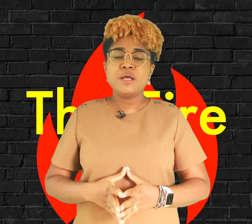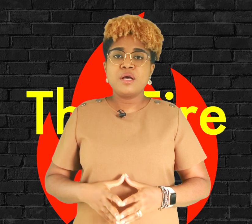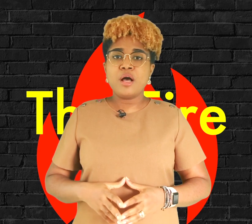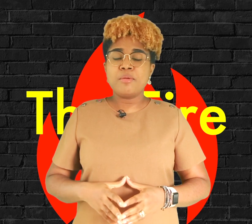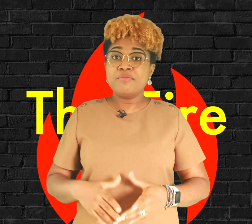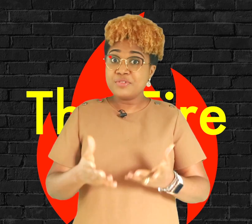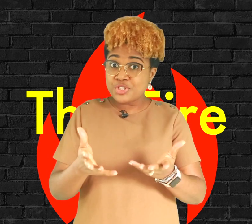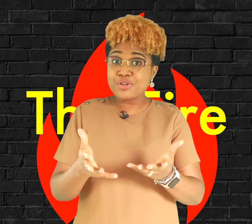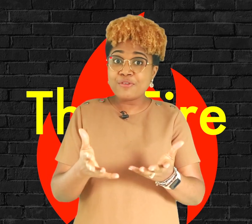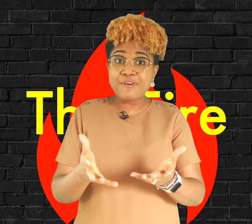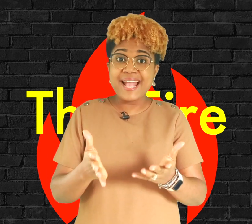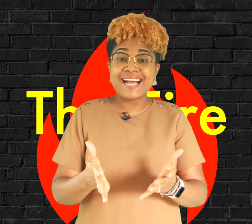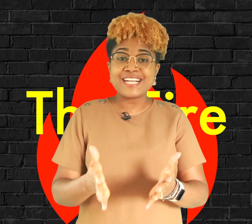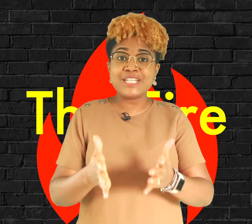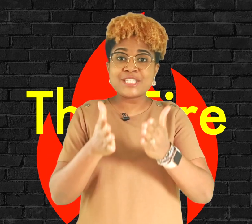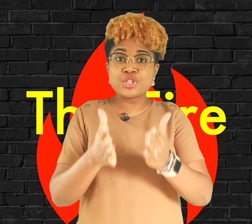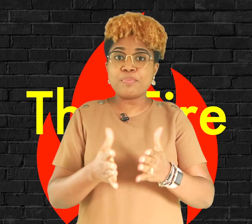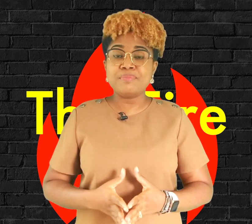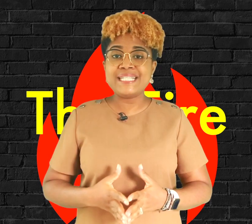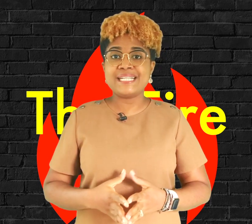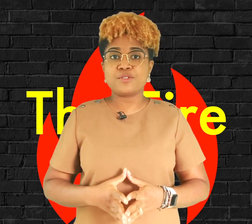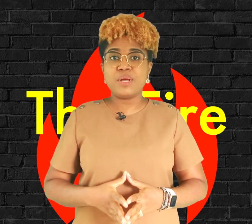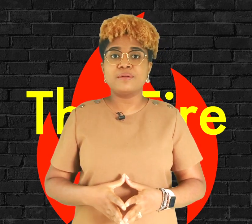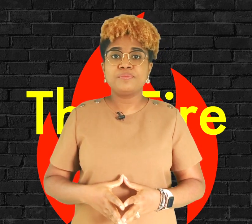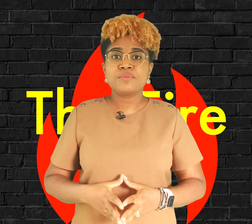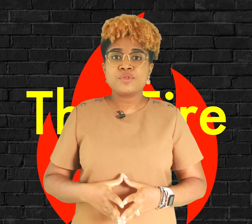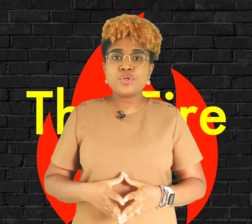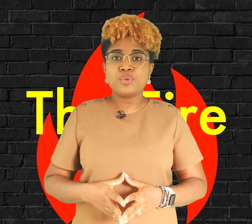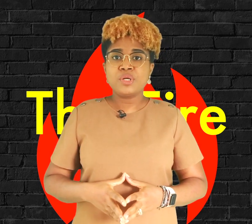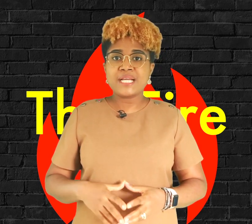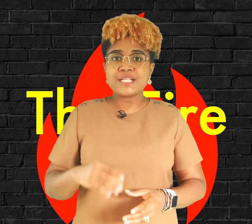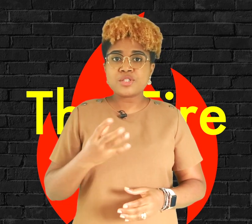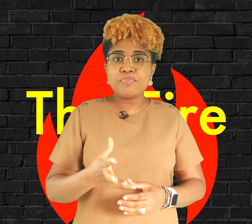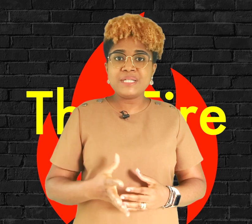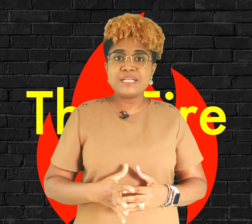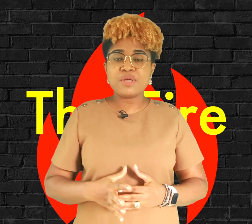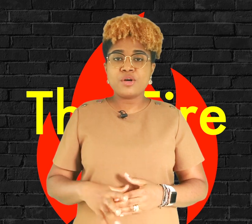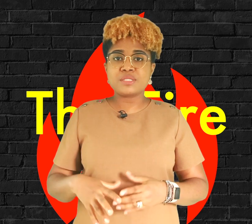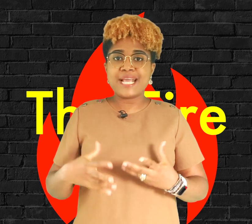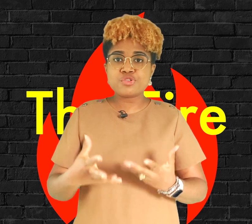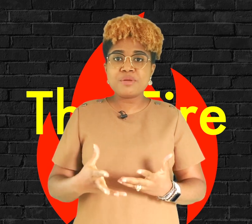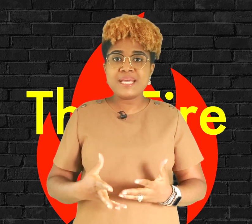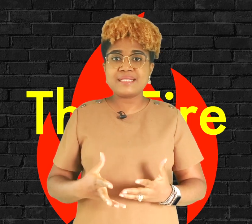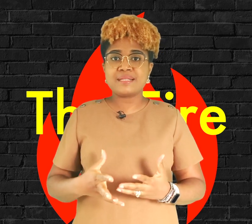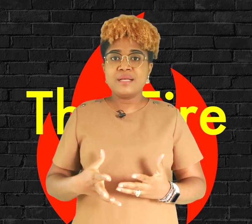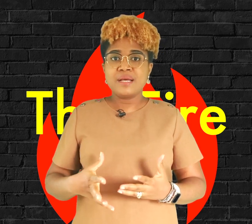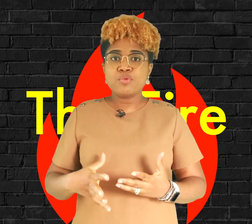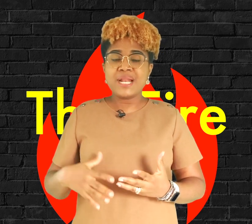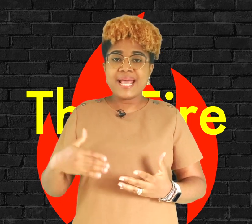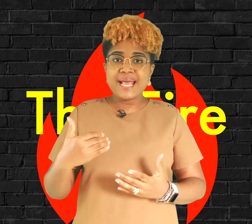knives. Do you know fire can actually stop bleeding as well? You know, it can stop bleeding because extreme